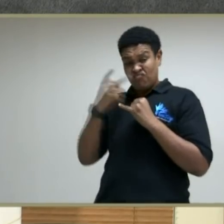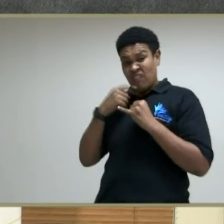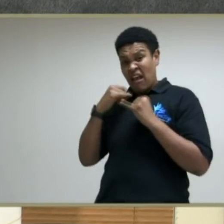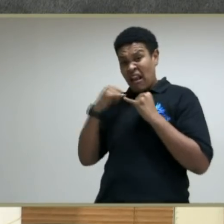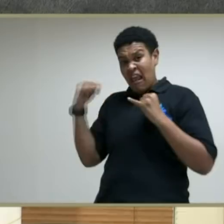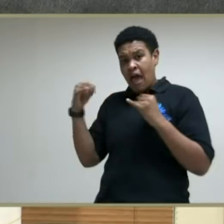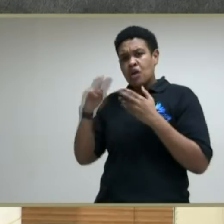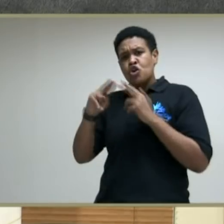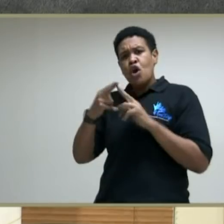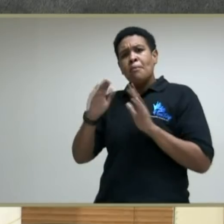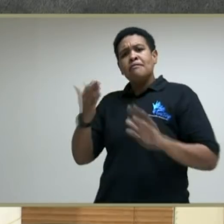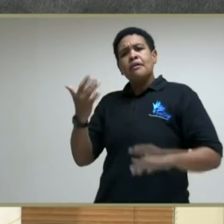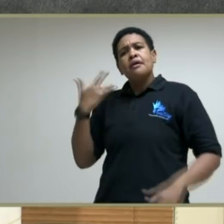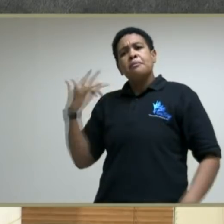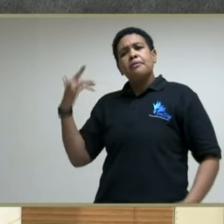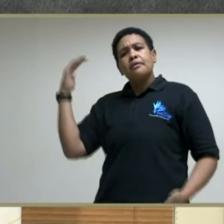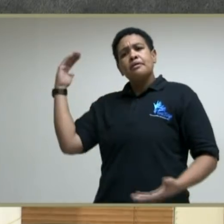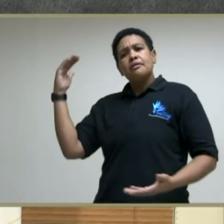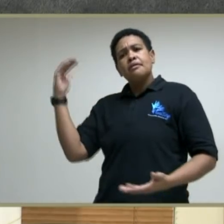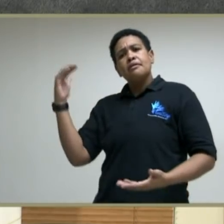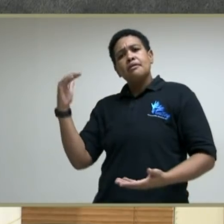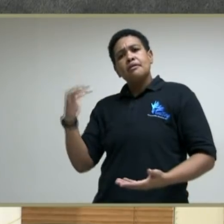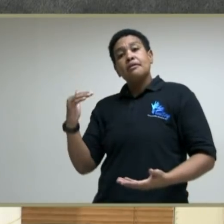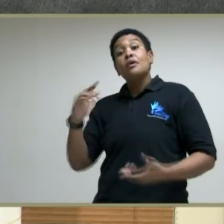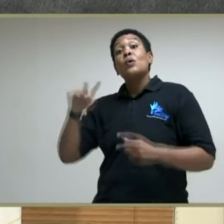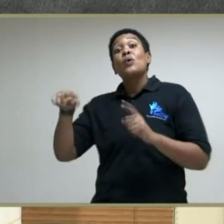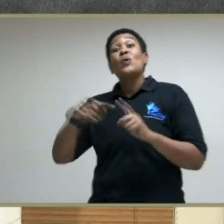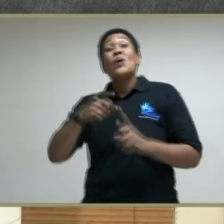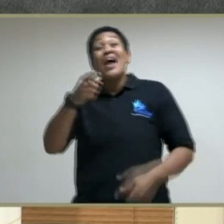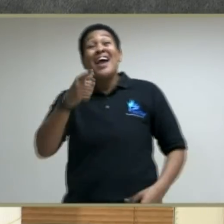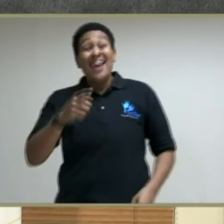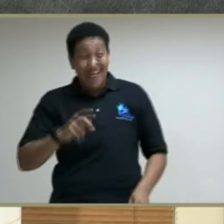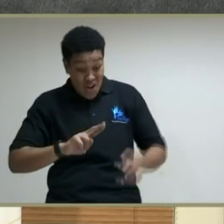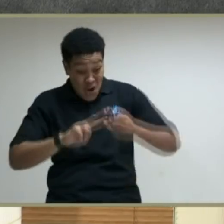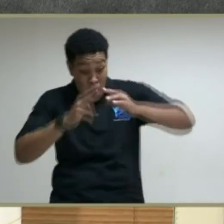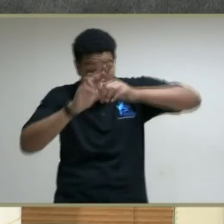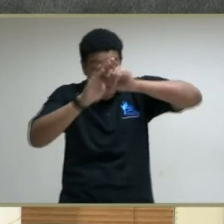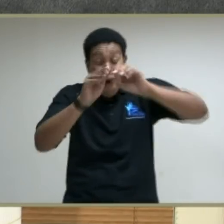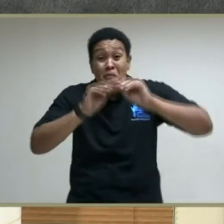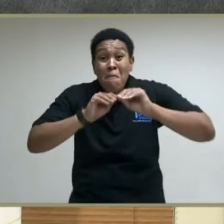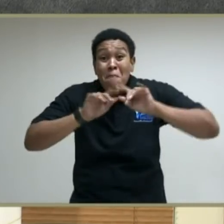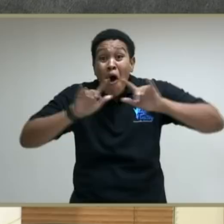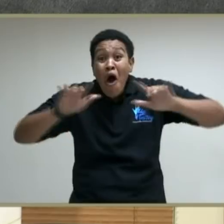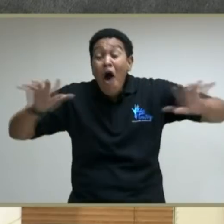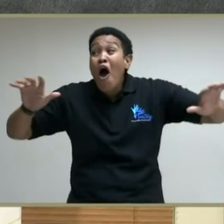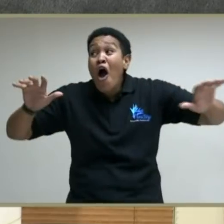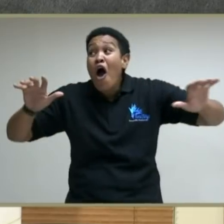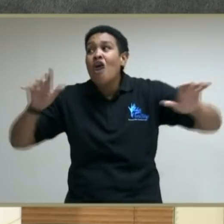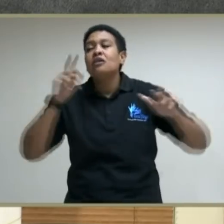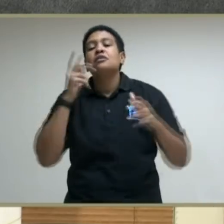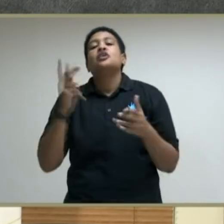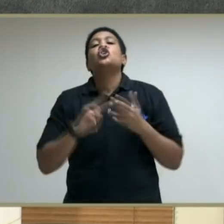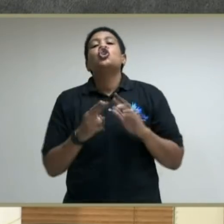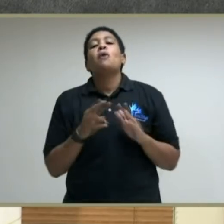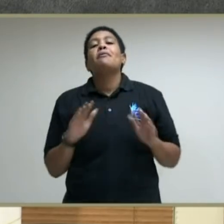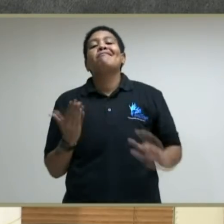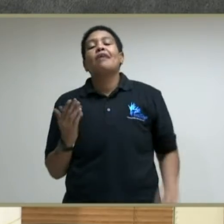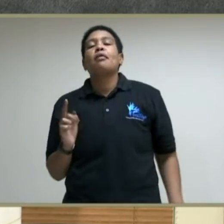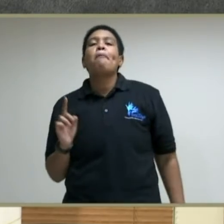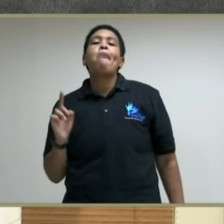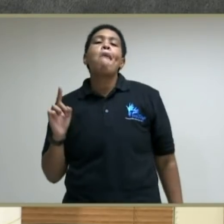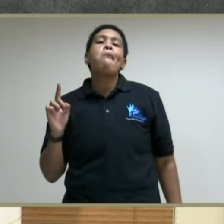been going down. Whenever we've had a peak in the number of cases, a surge, we would see that the number of deaths